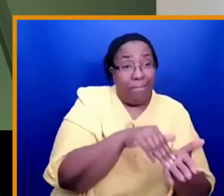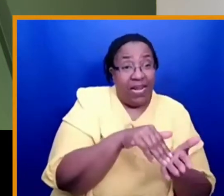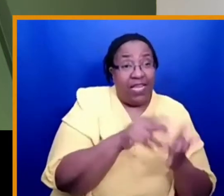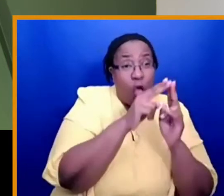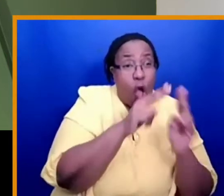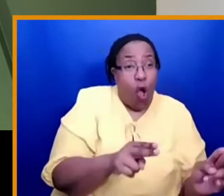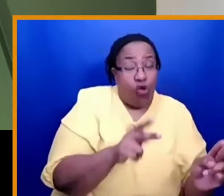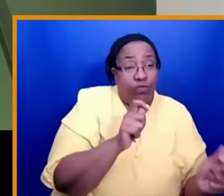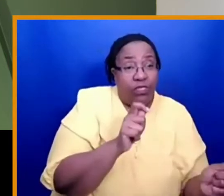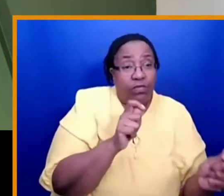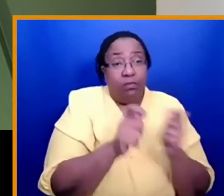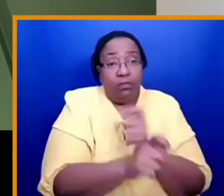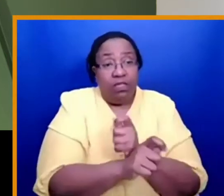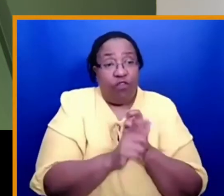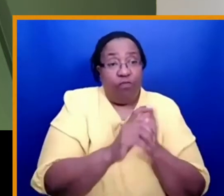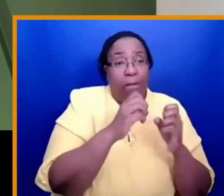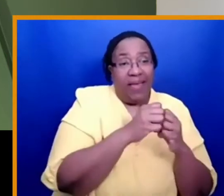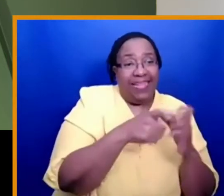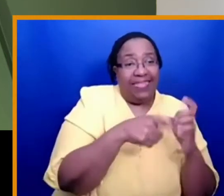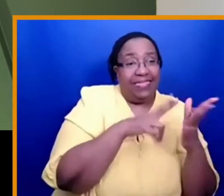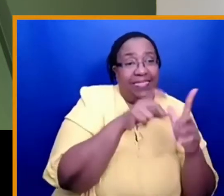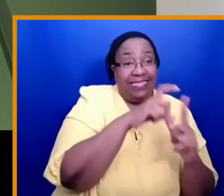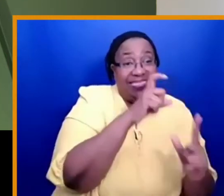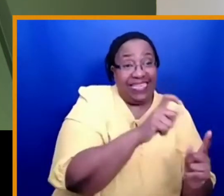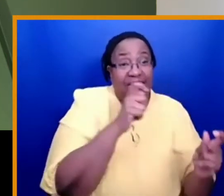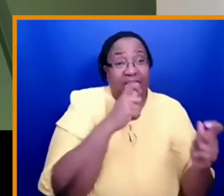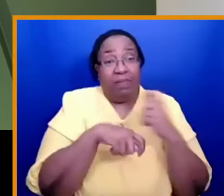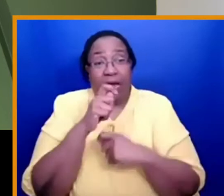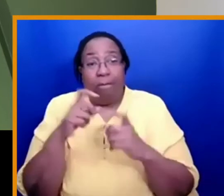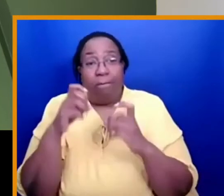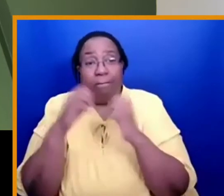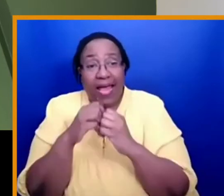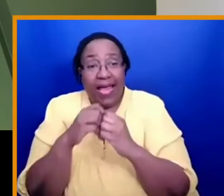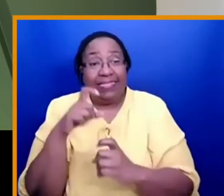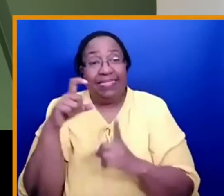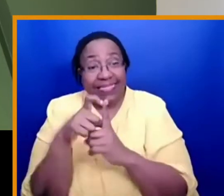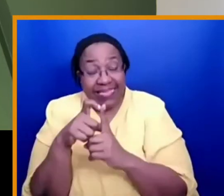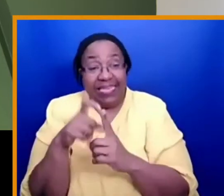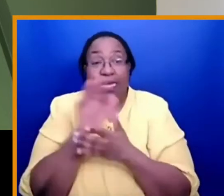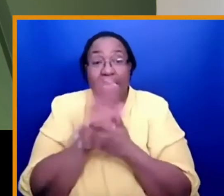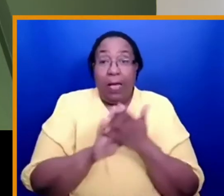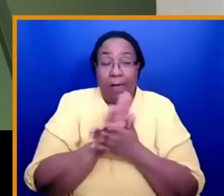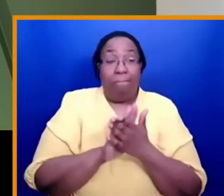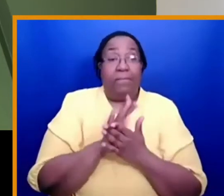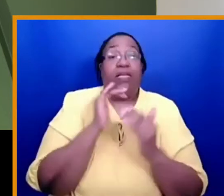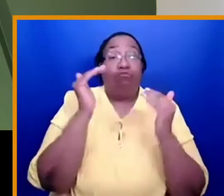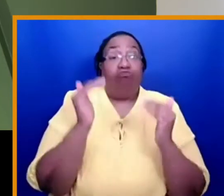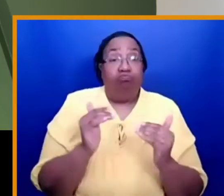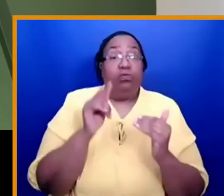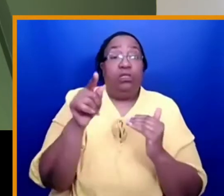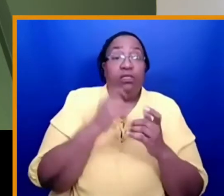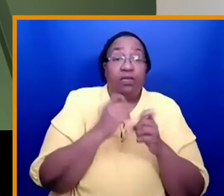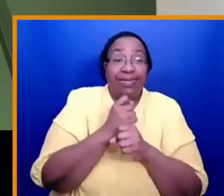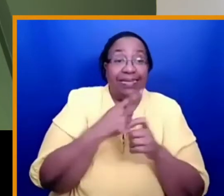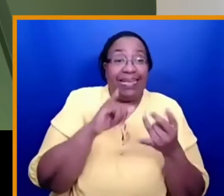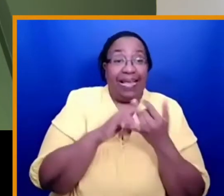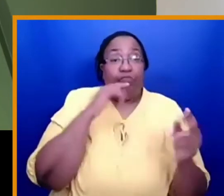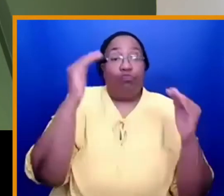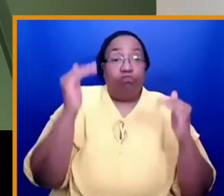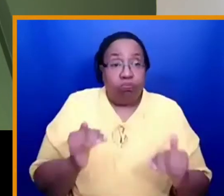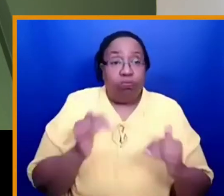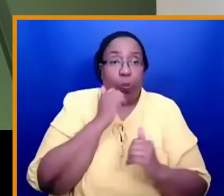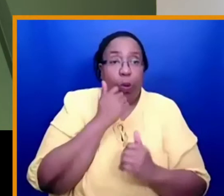would reduce gas use by an average of 20%. Since 2012, though, the number of